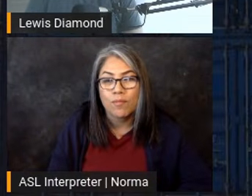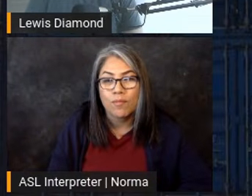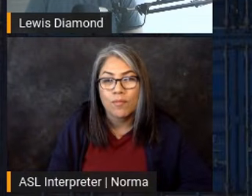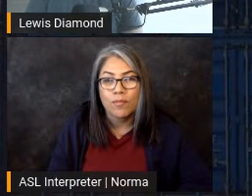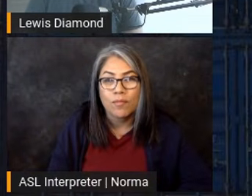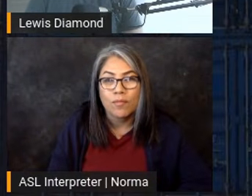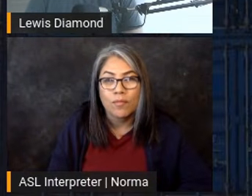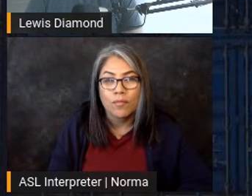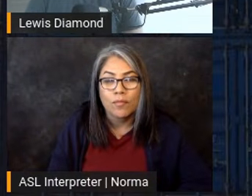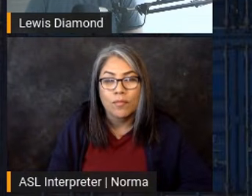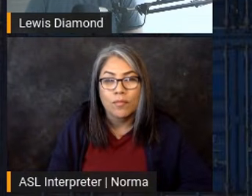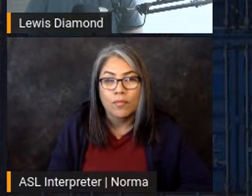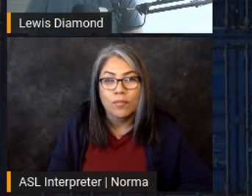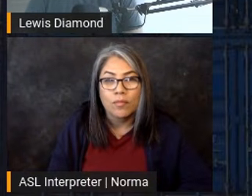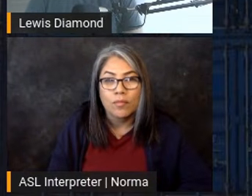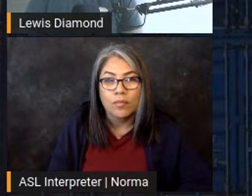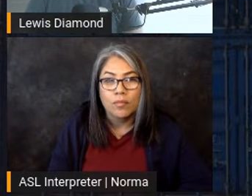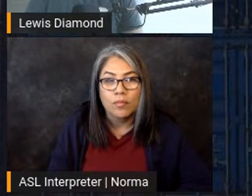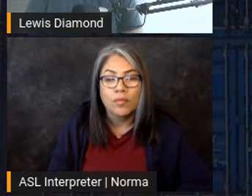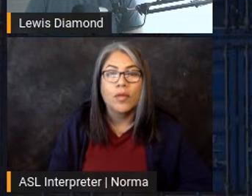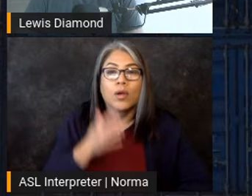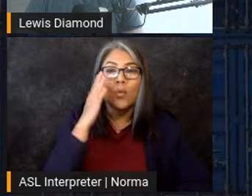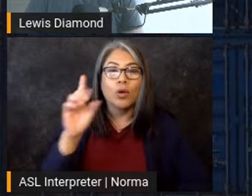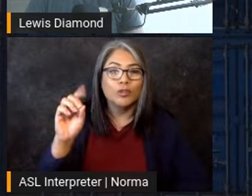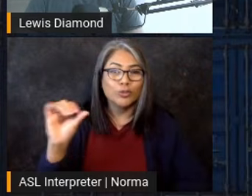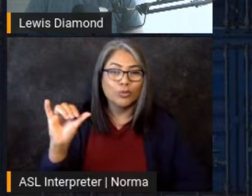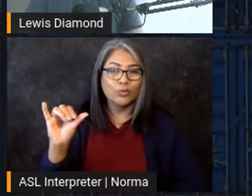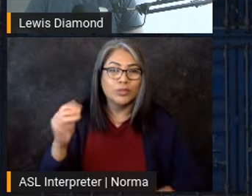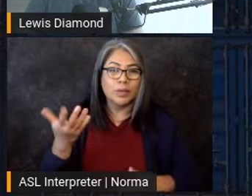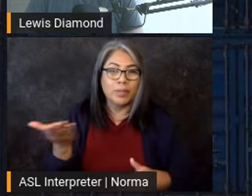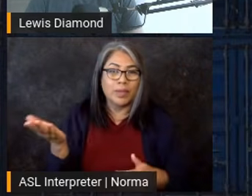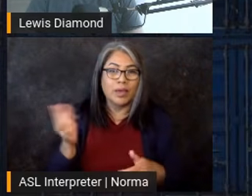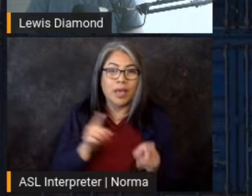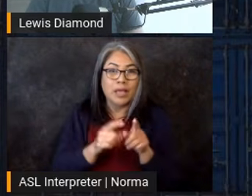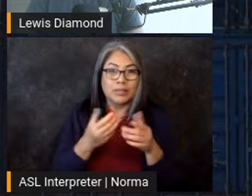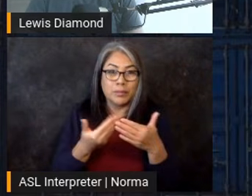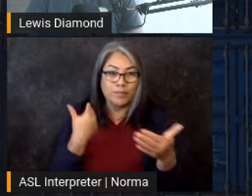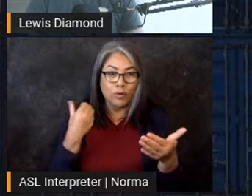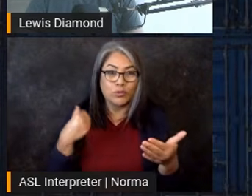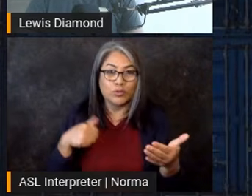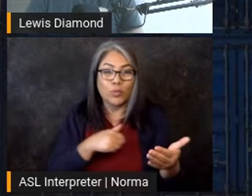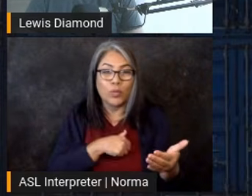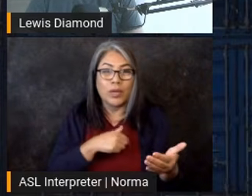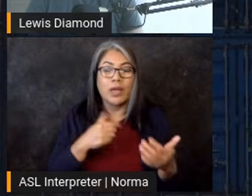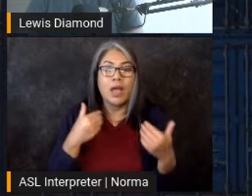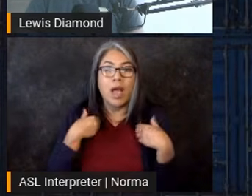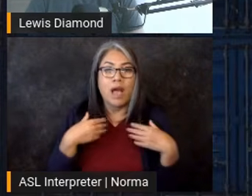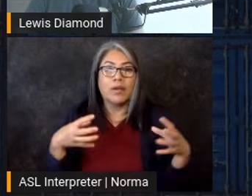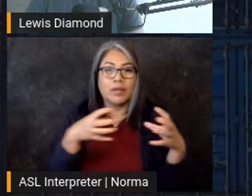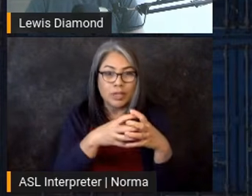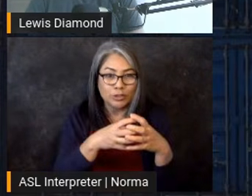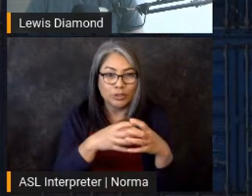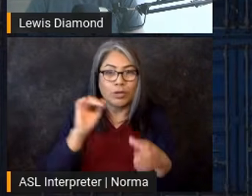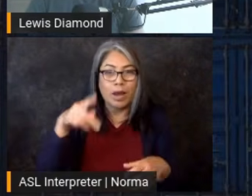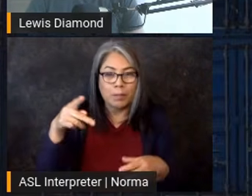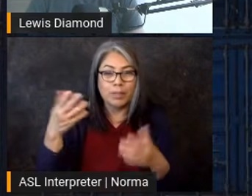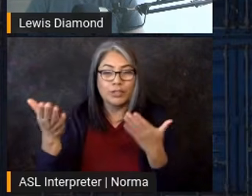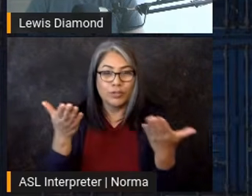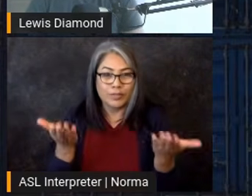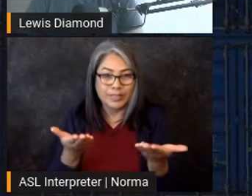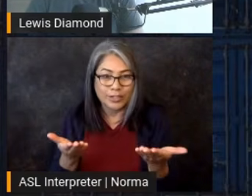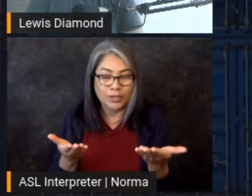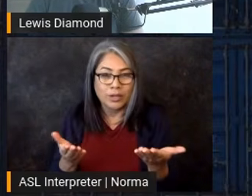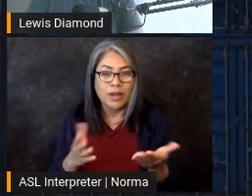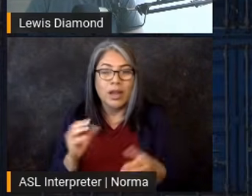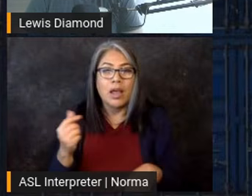Now we'll do essentially the same thing as we did before. So we have a cluster IP service here, and